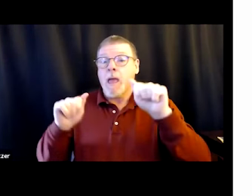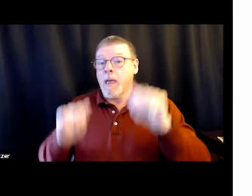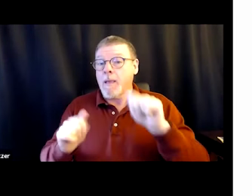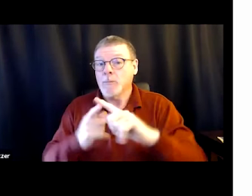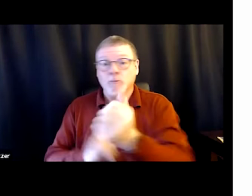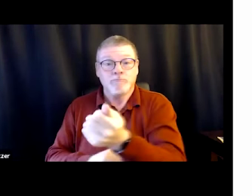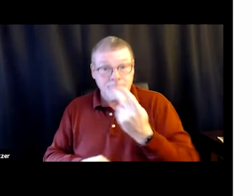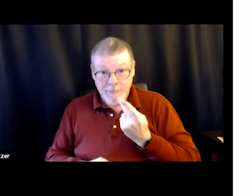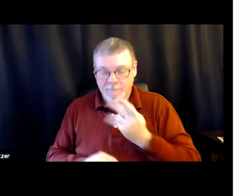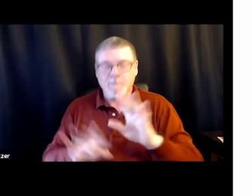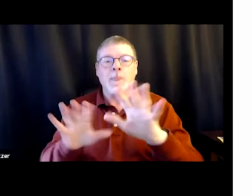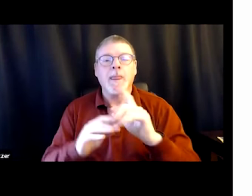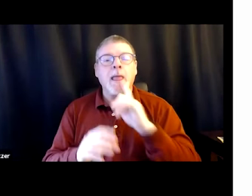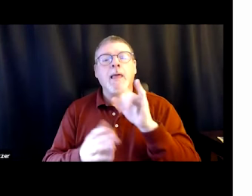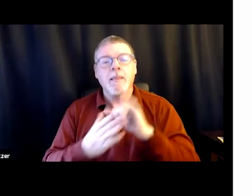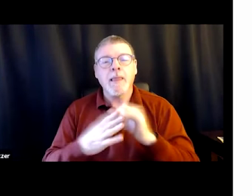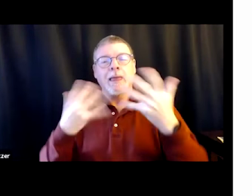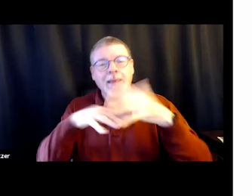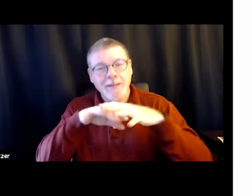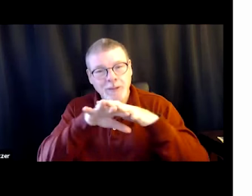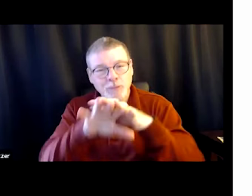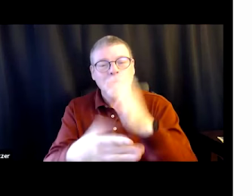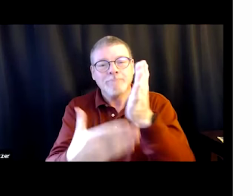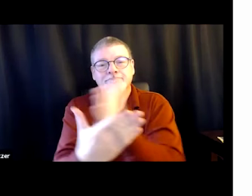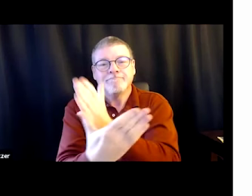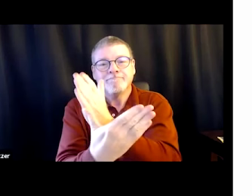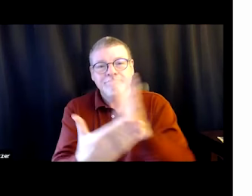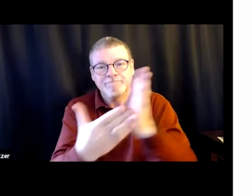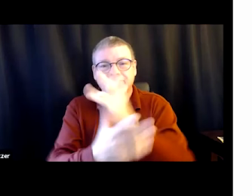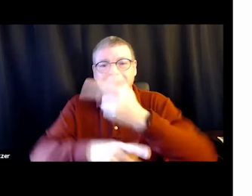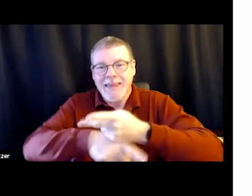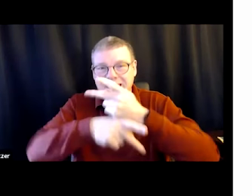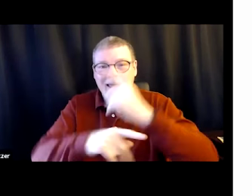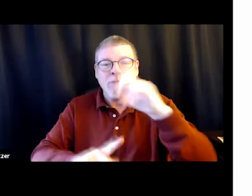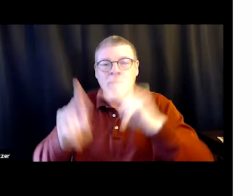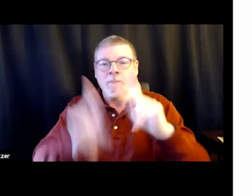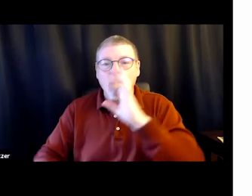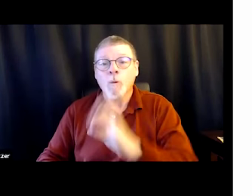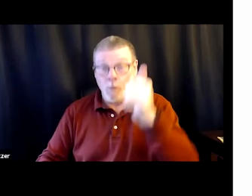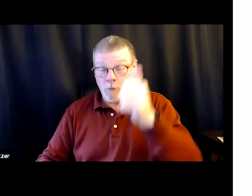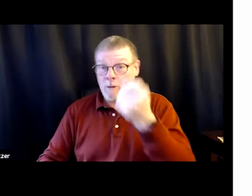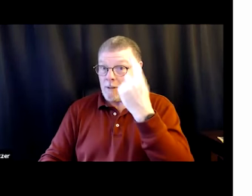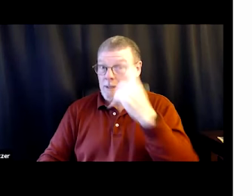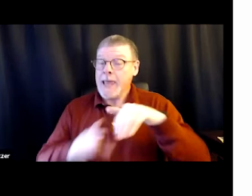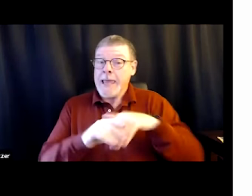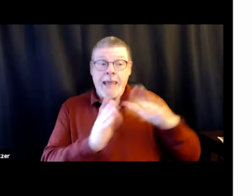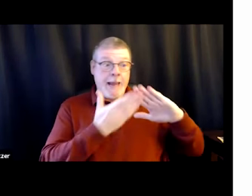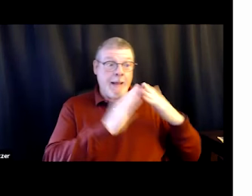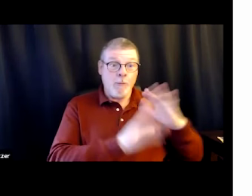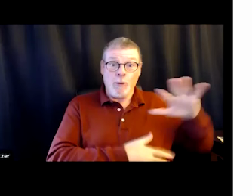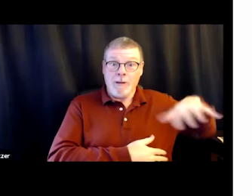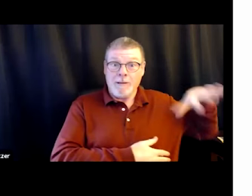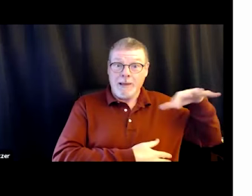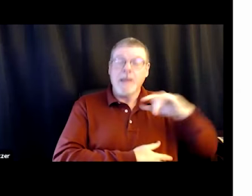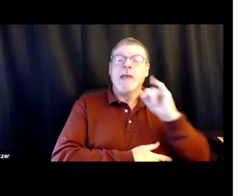important consideration is integrating the continuum of care for folks who are older. So in the community, if you were increasingly